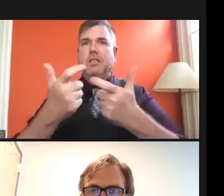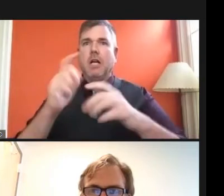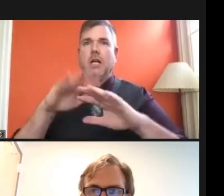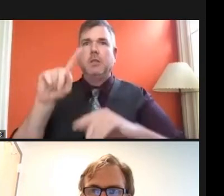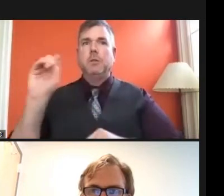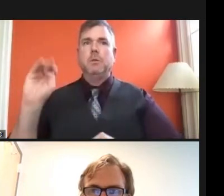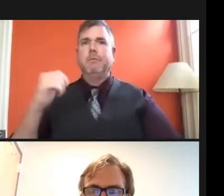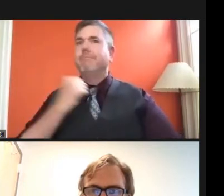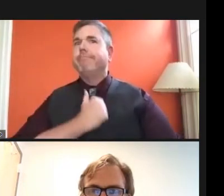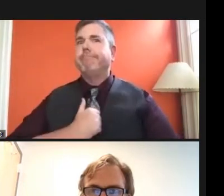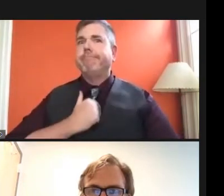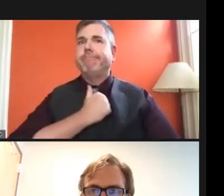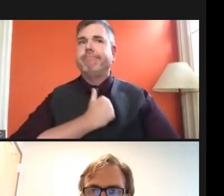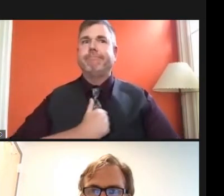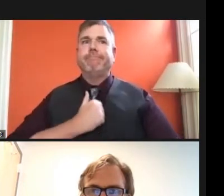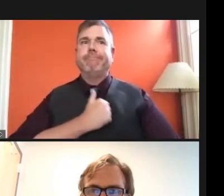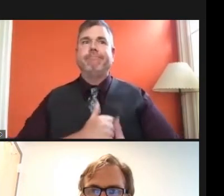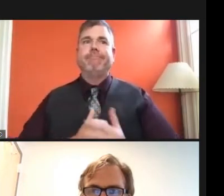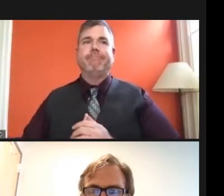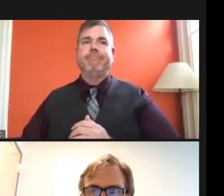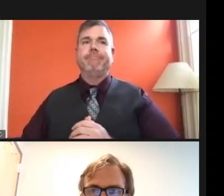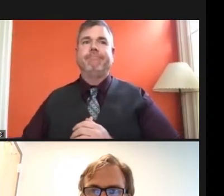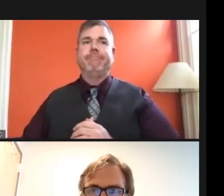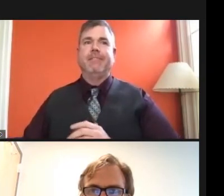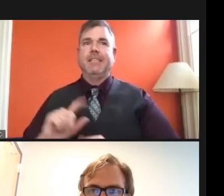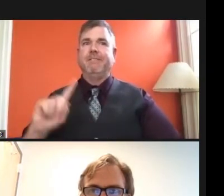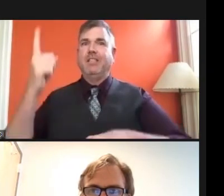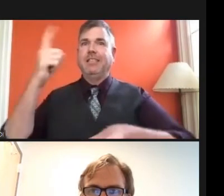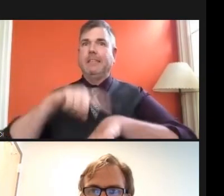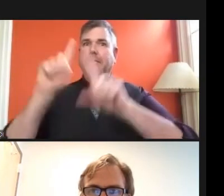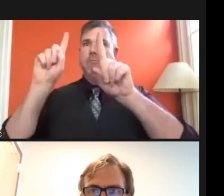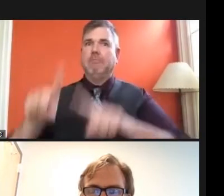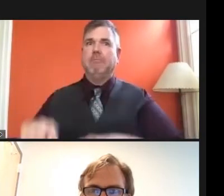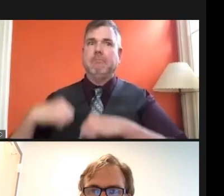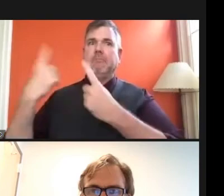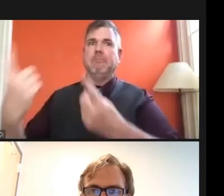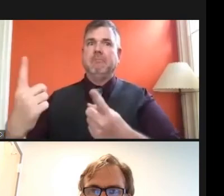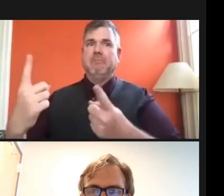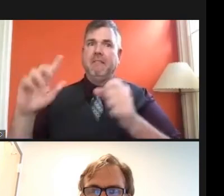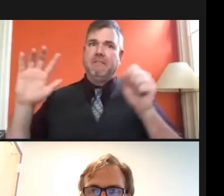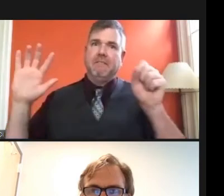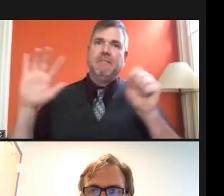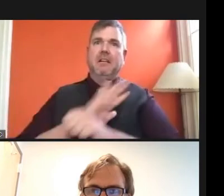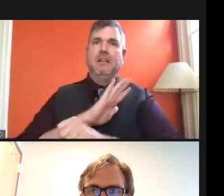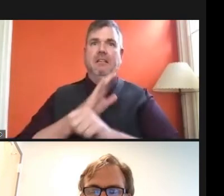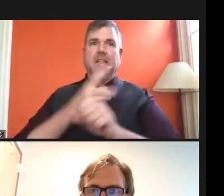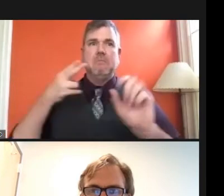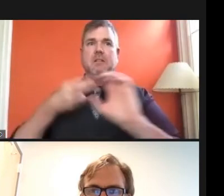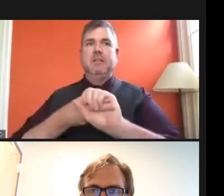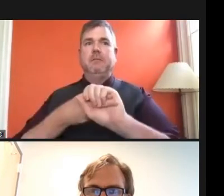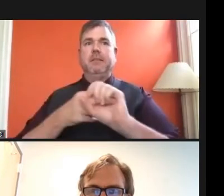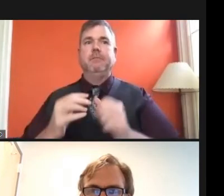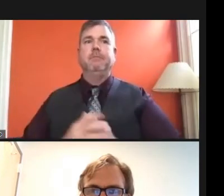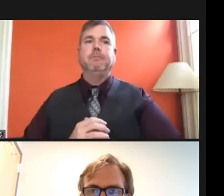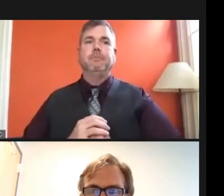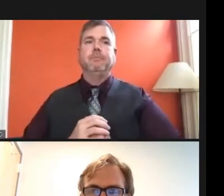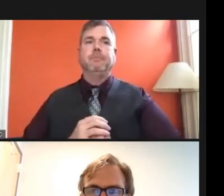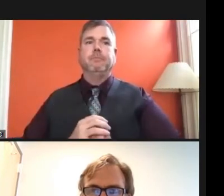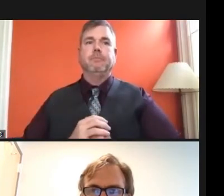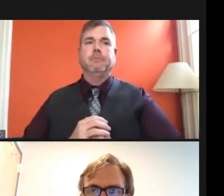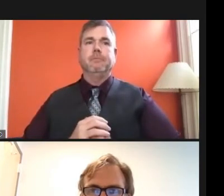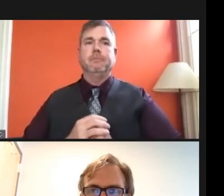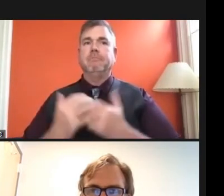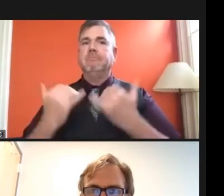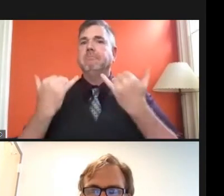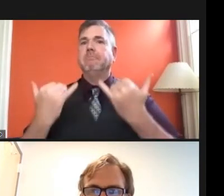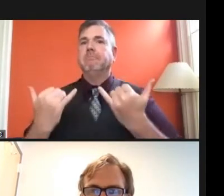and we will make it available on our YouTube channel. We will make sure we post that on our website as well as publish it in our upcoming status